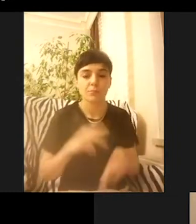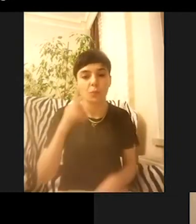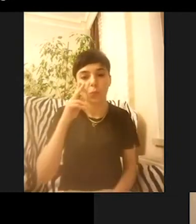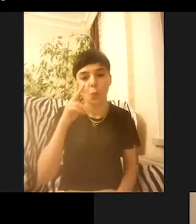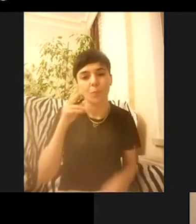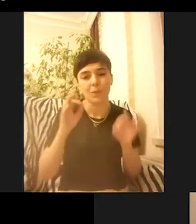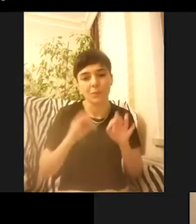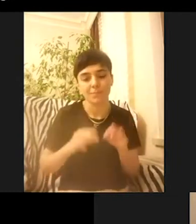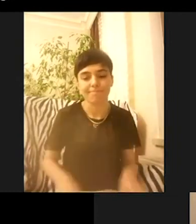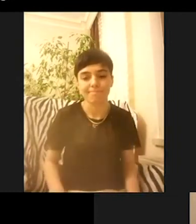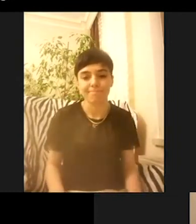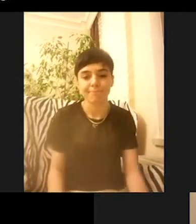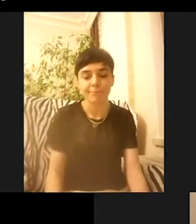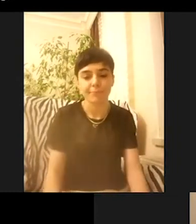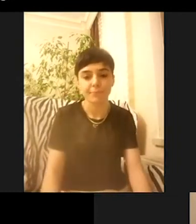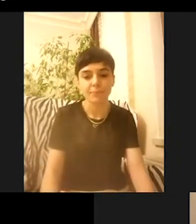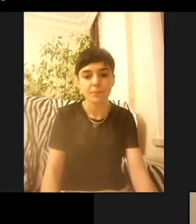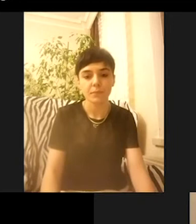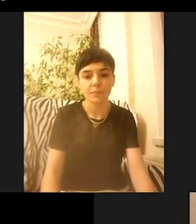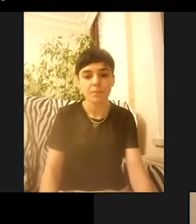I thought that actually when I went to